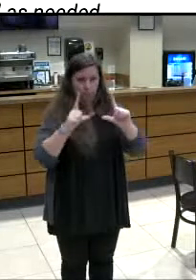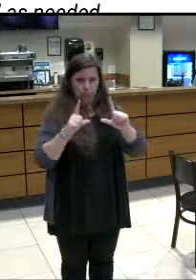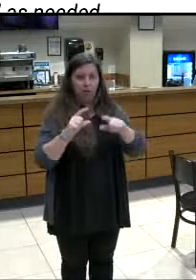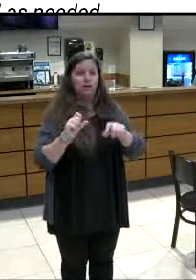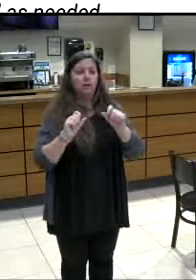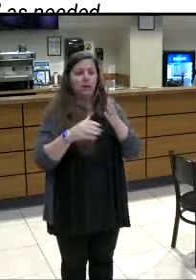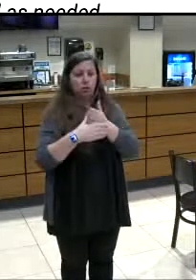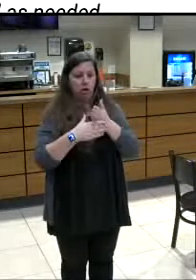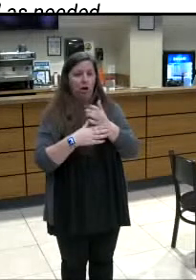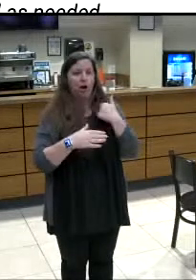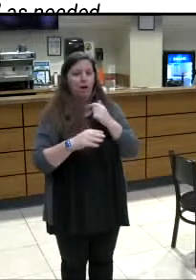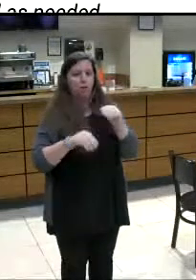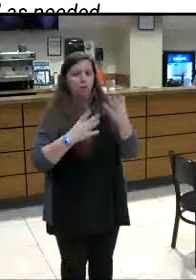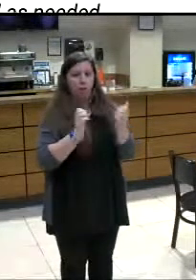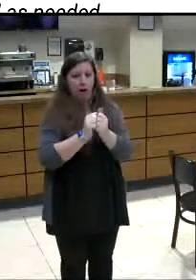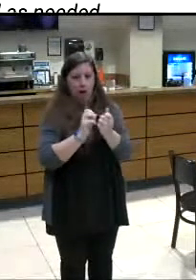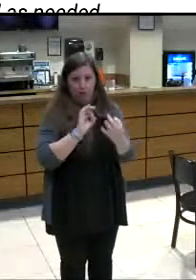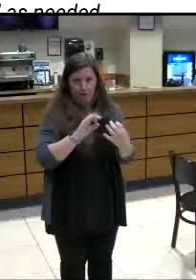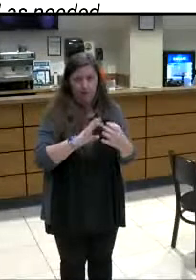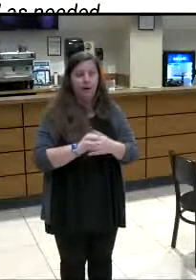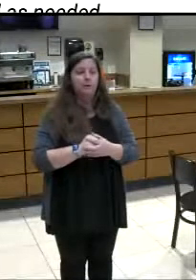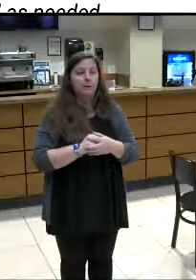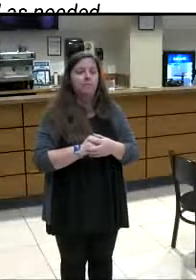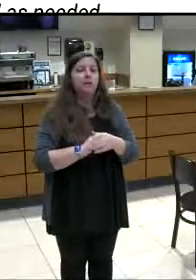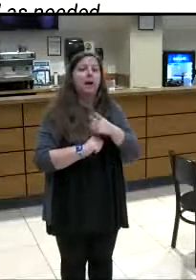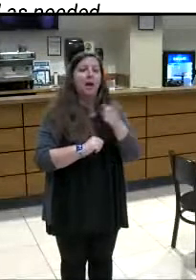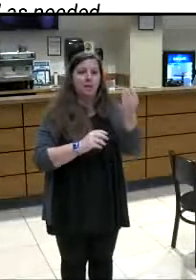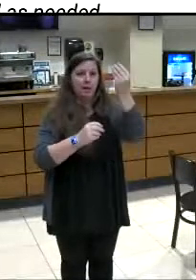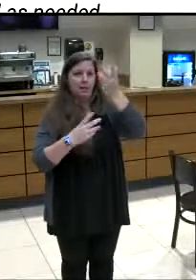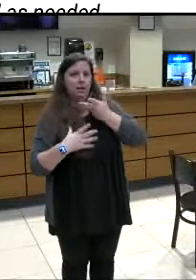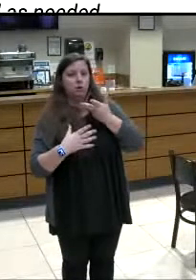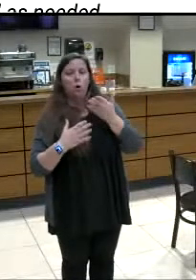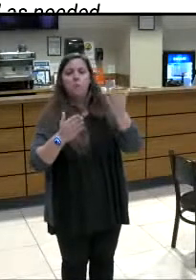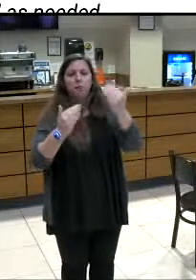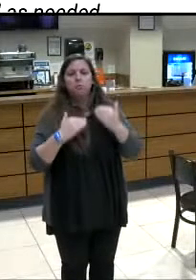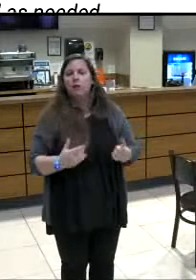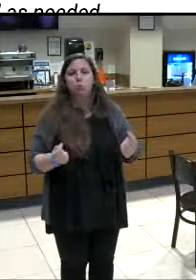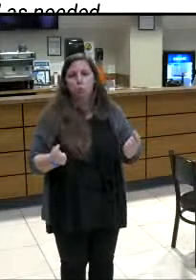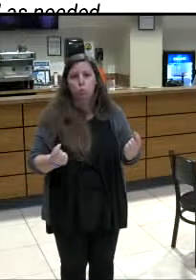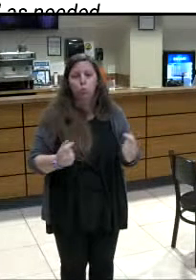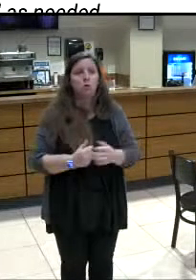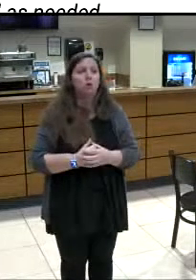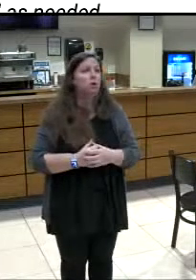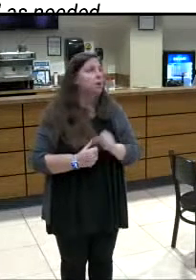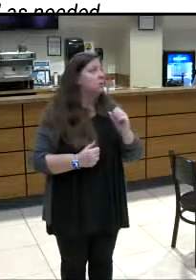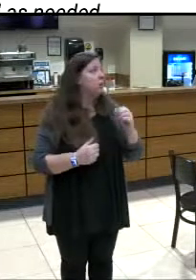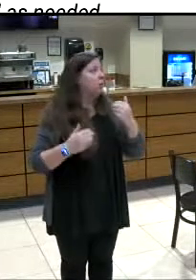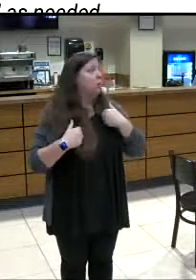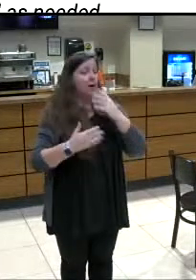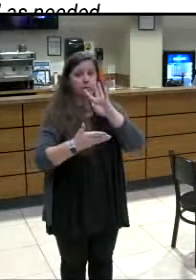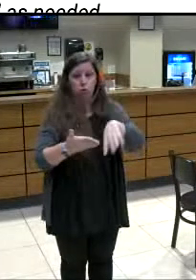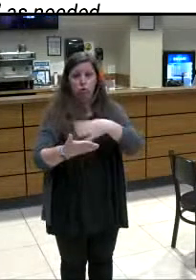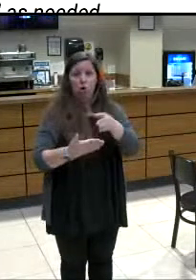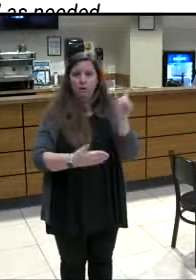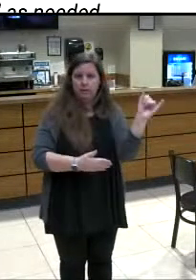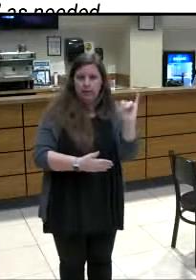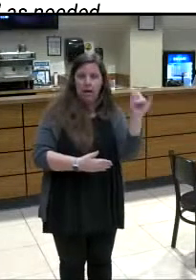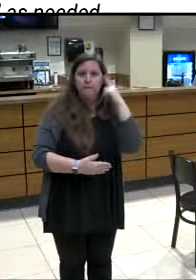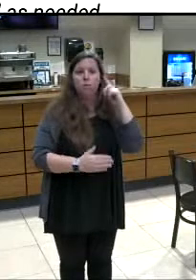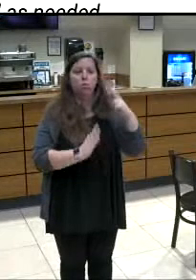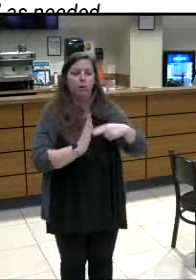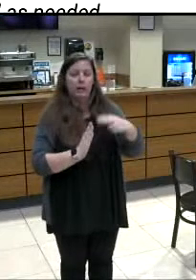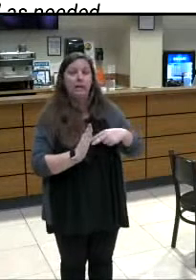feedback. And then they tell us about next steps. So there's a chart like this for reading. There is one